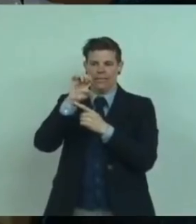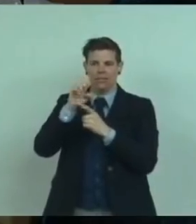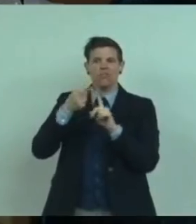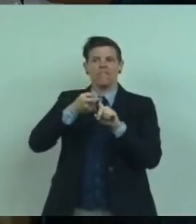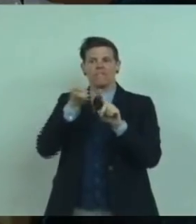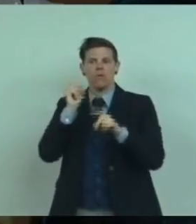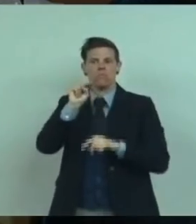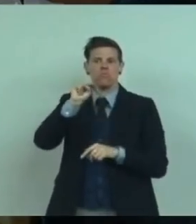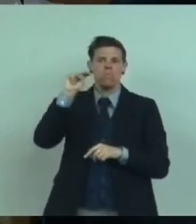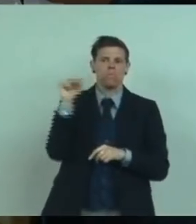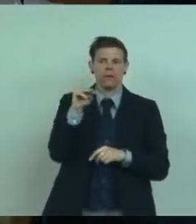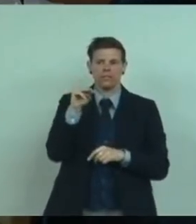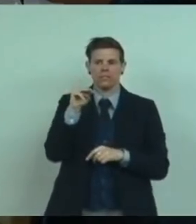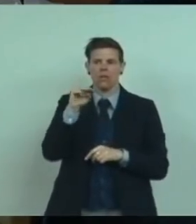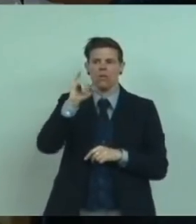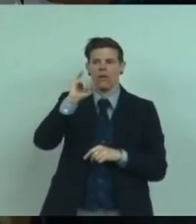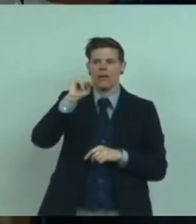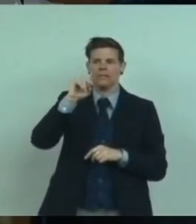Celia, you are unmuted.